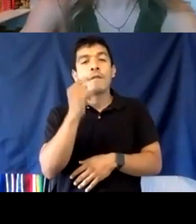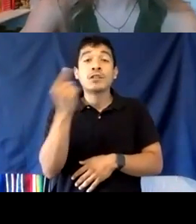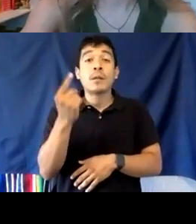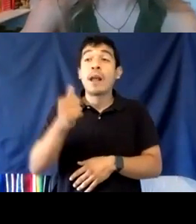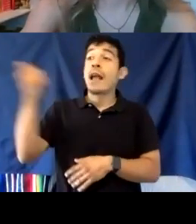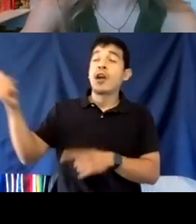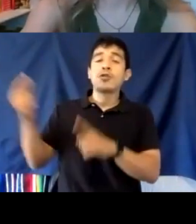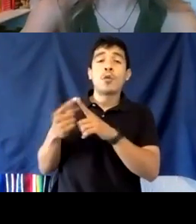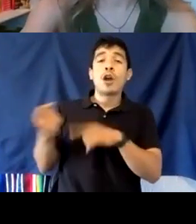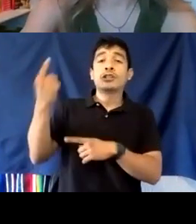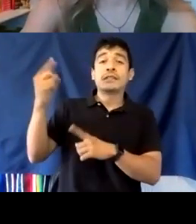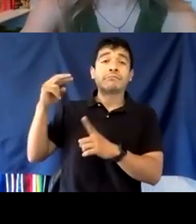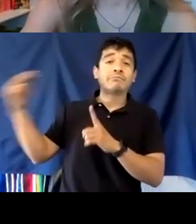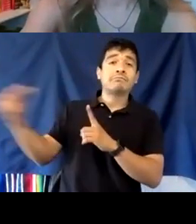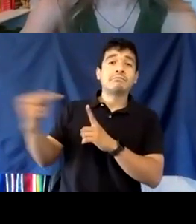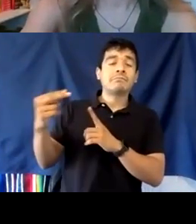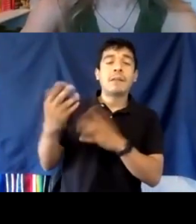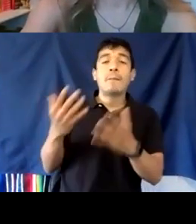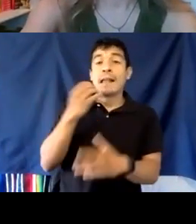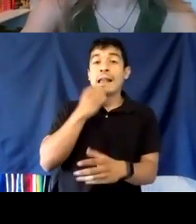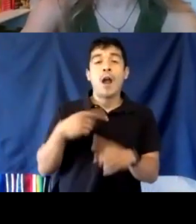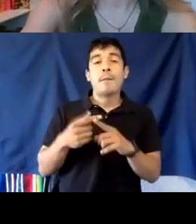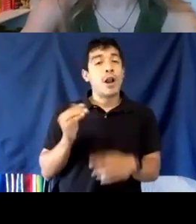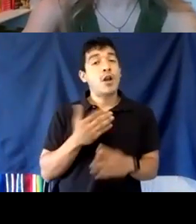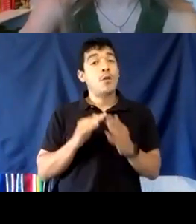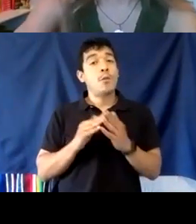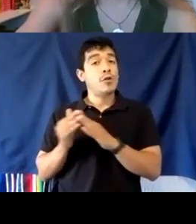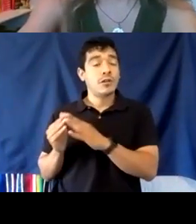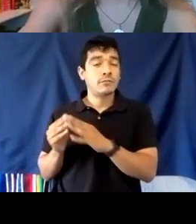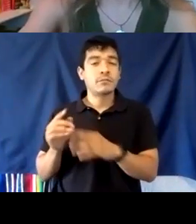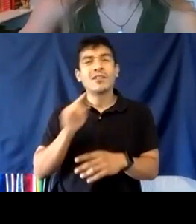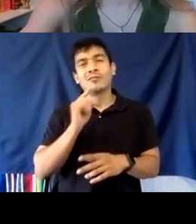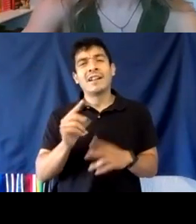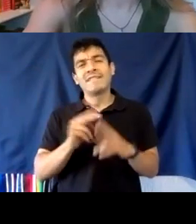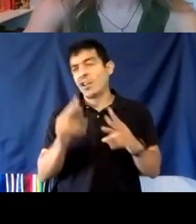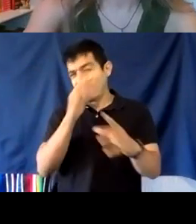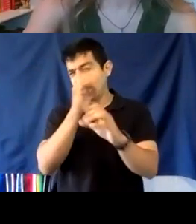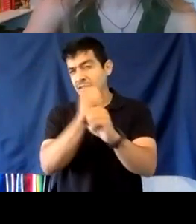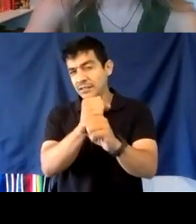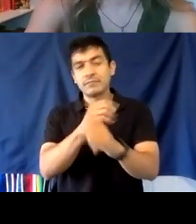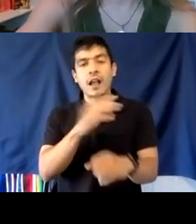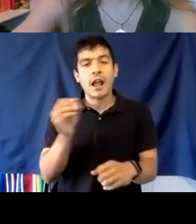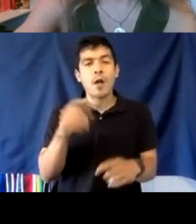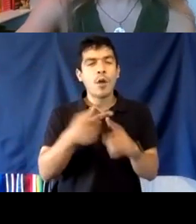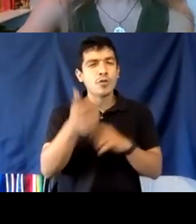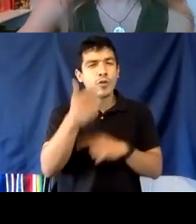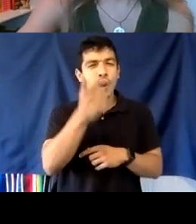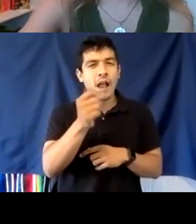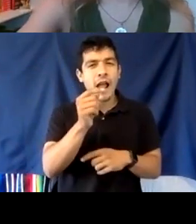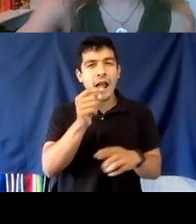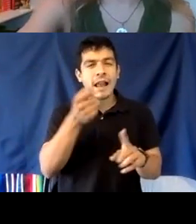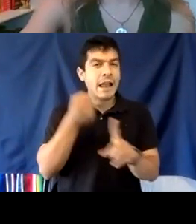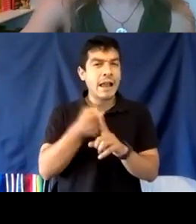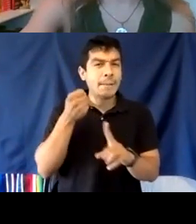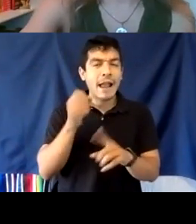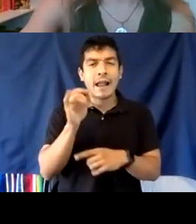to hopefully care about that community, It's quite fascinating. And when you look at impact campaigns that have been designed